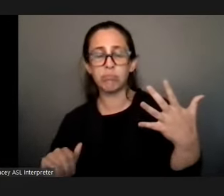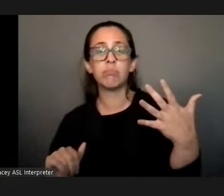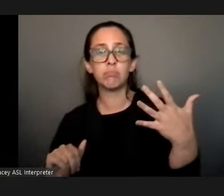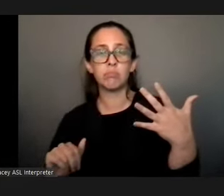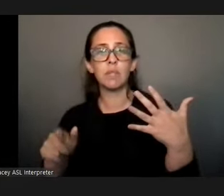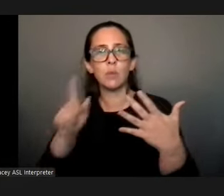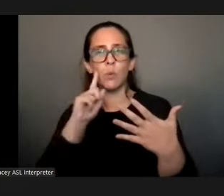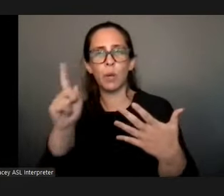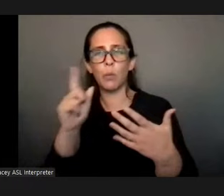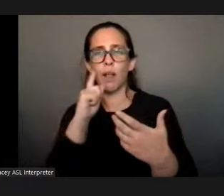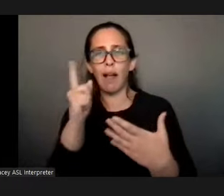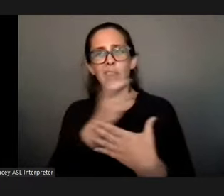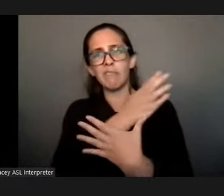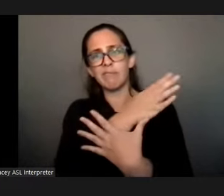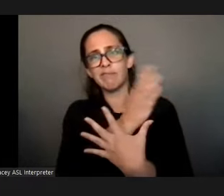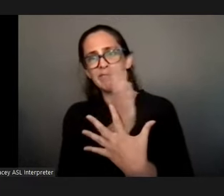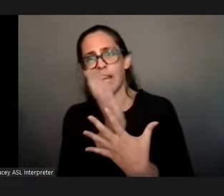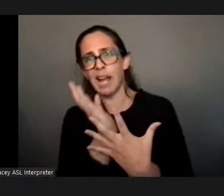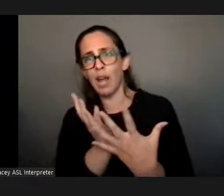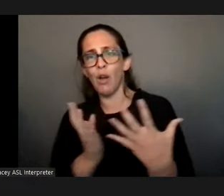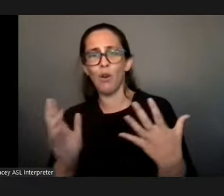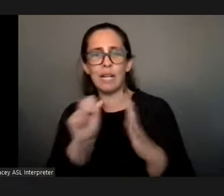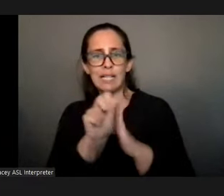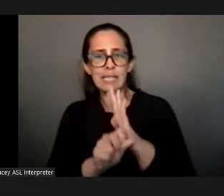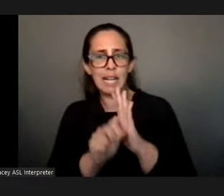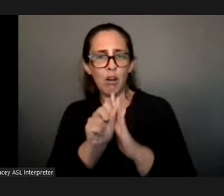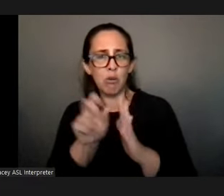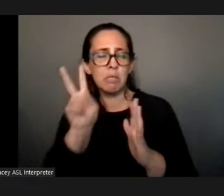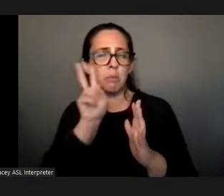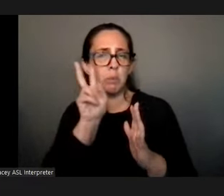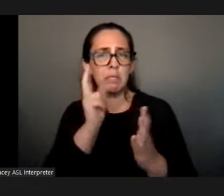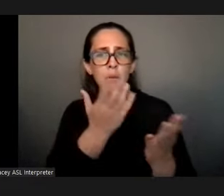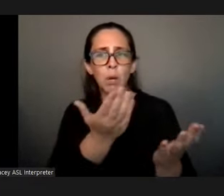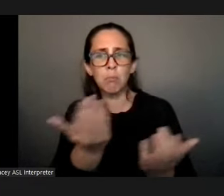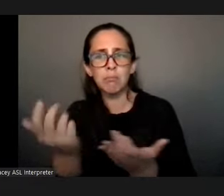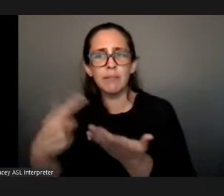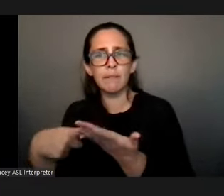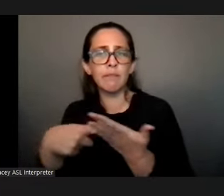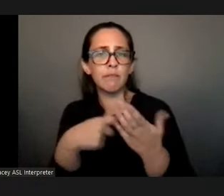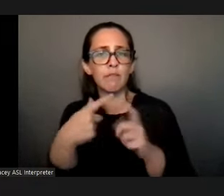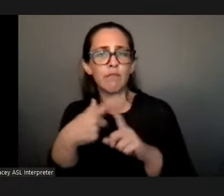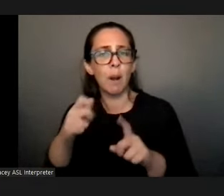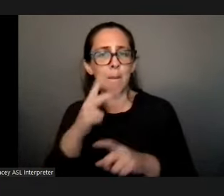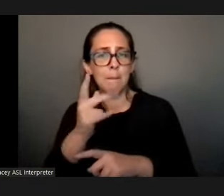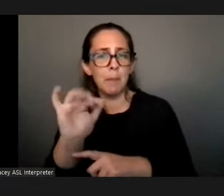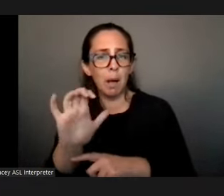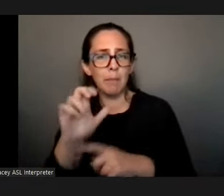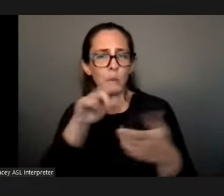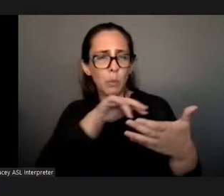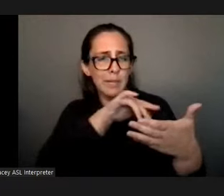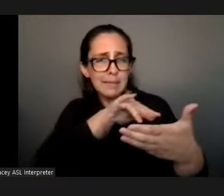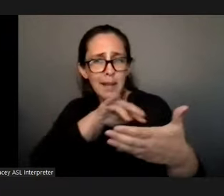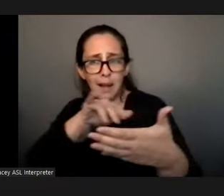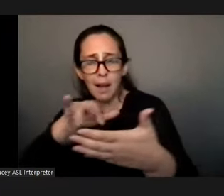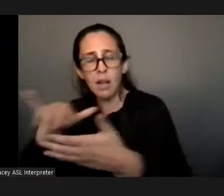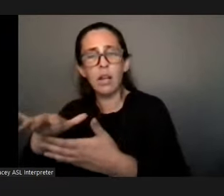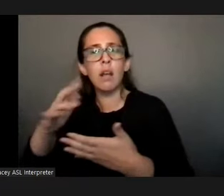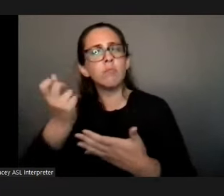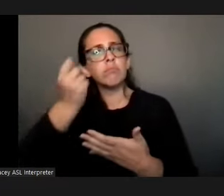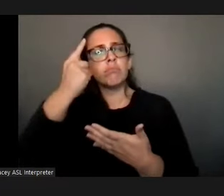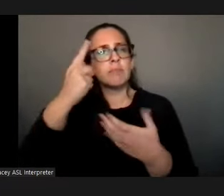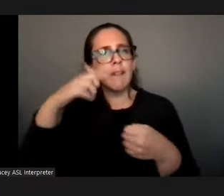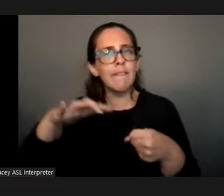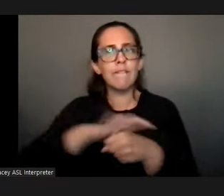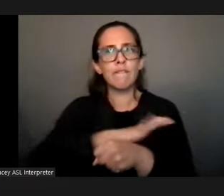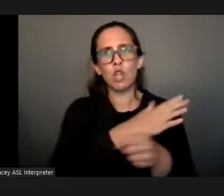assess a range of scenarios and will be informed by robust public outreach. Studying multiple scenarios ensures that we understand the full range of potential